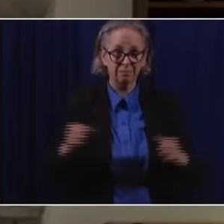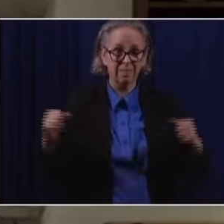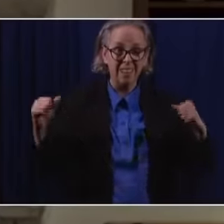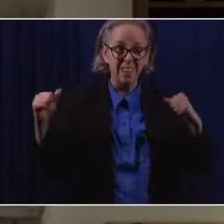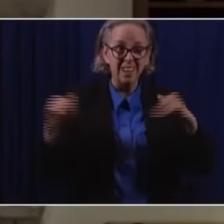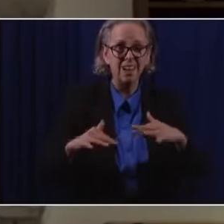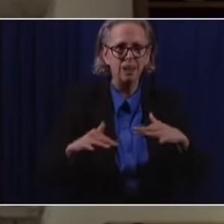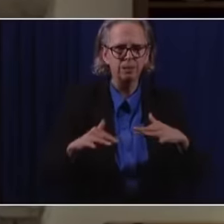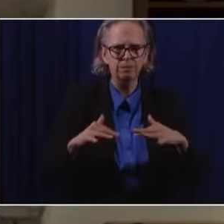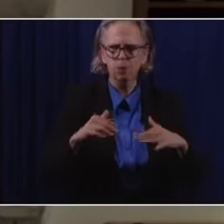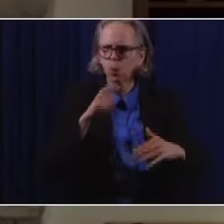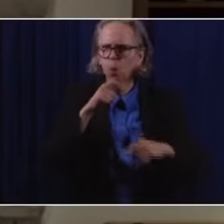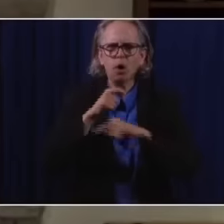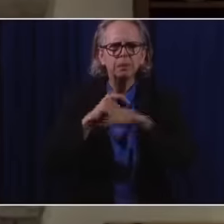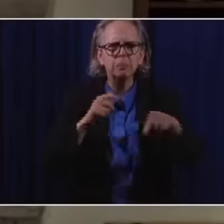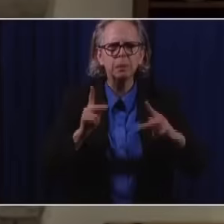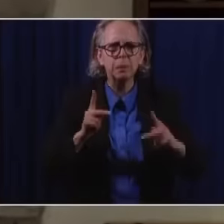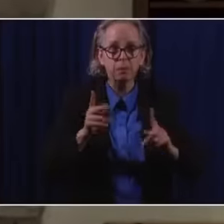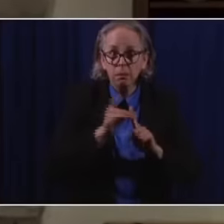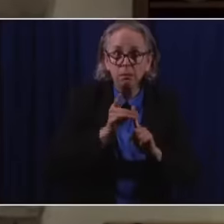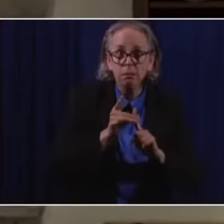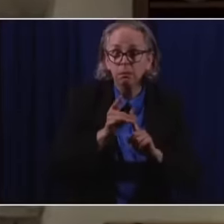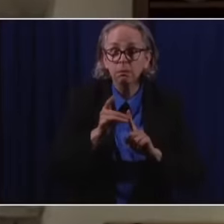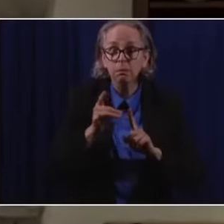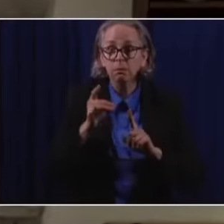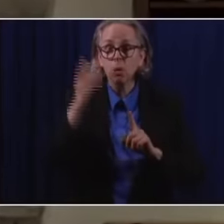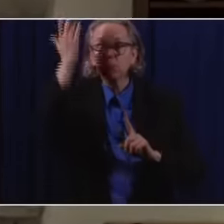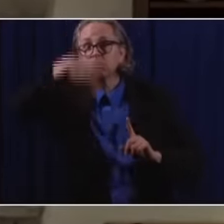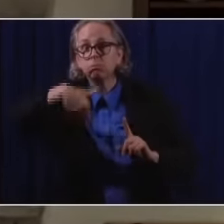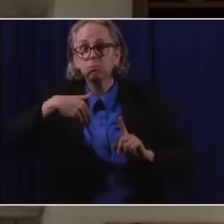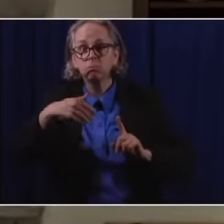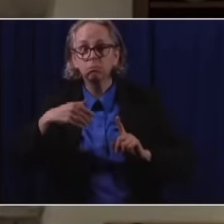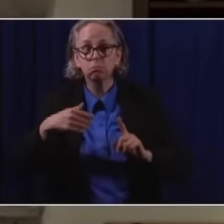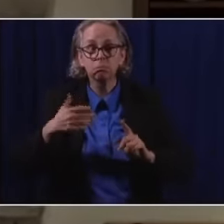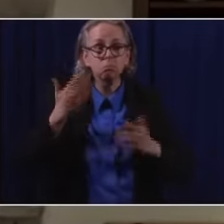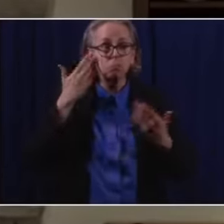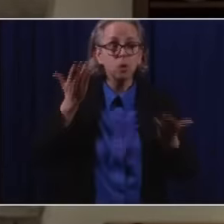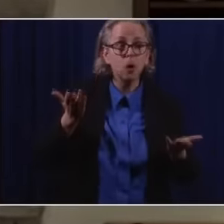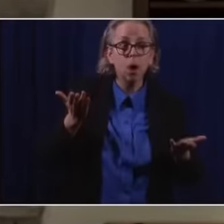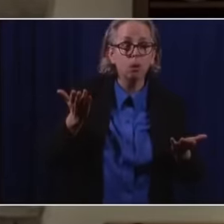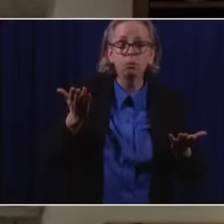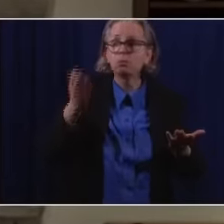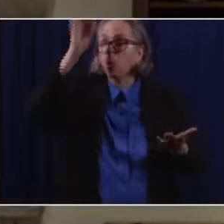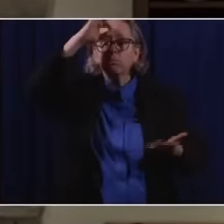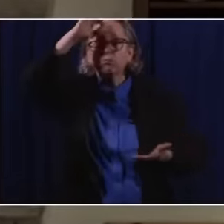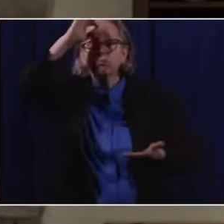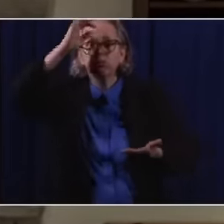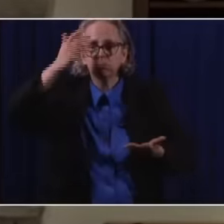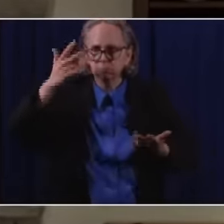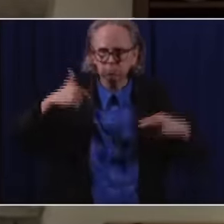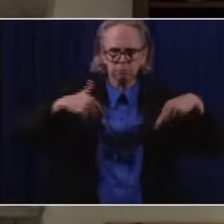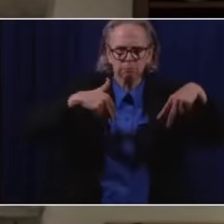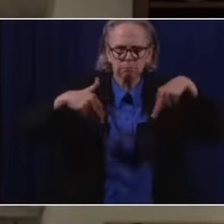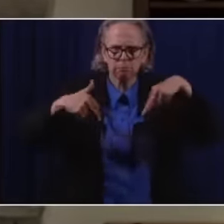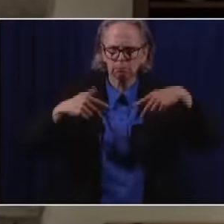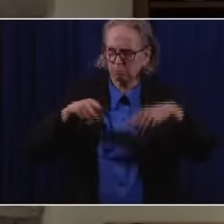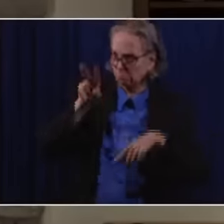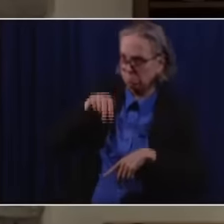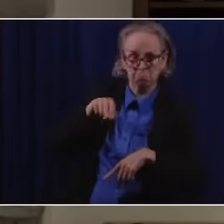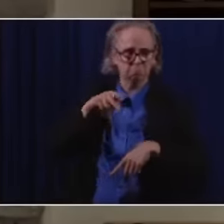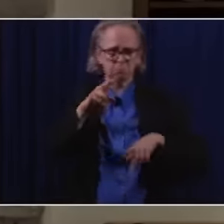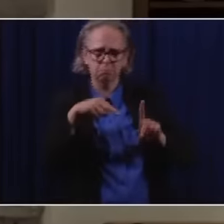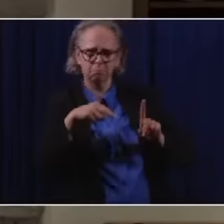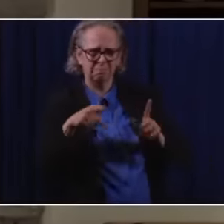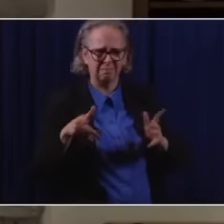people who may be there, don't know they have it but might have it. So when you're going into an environment like that, I would be